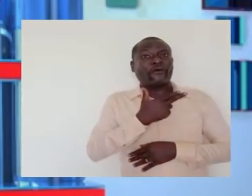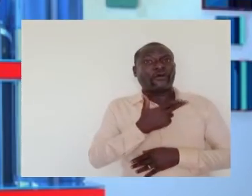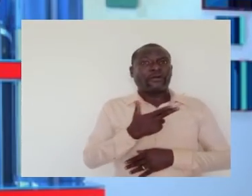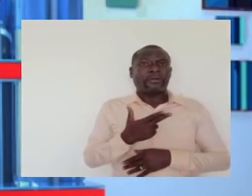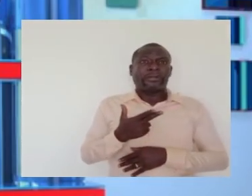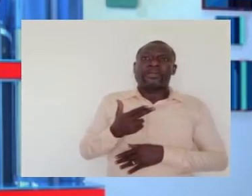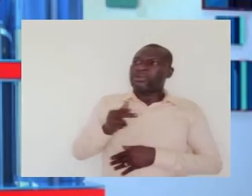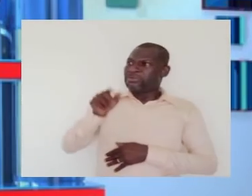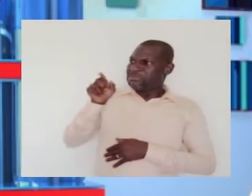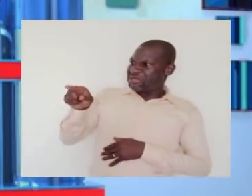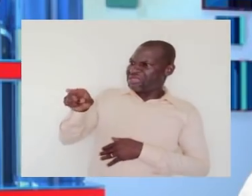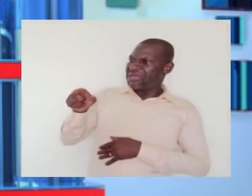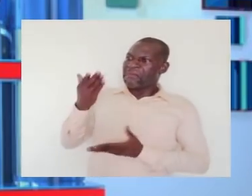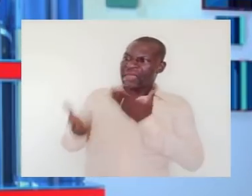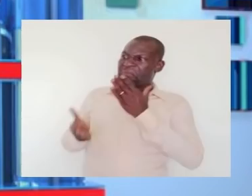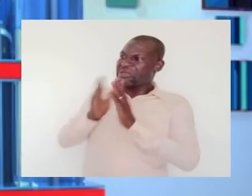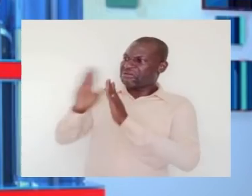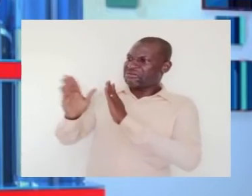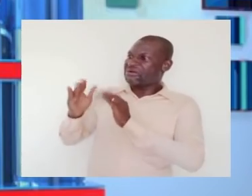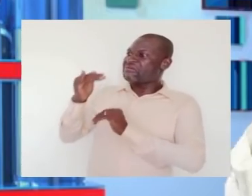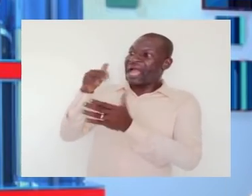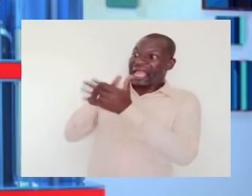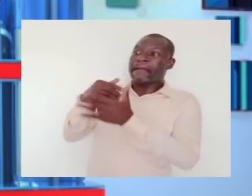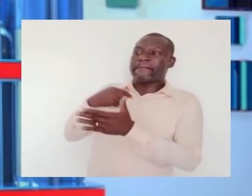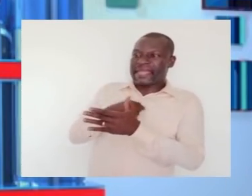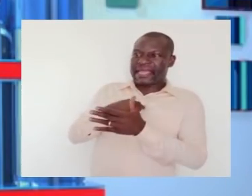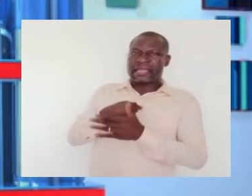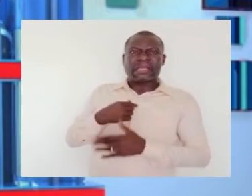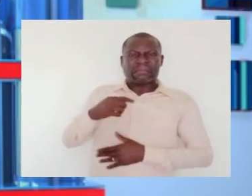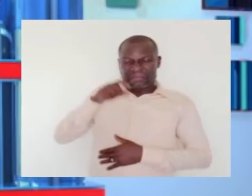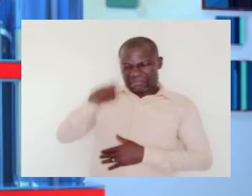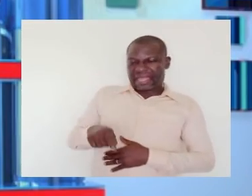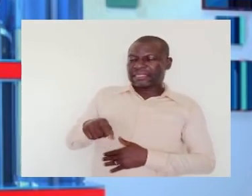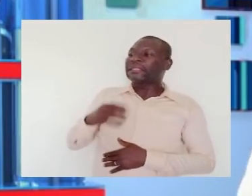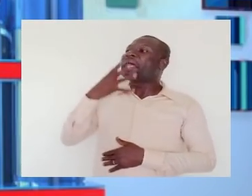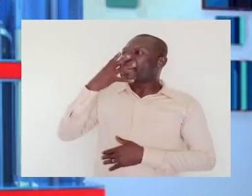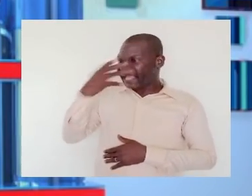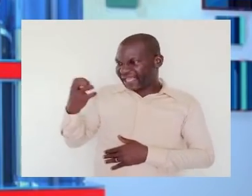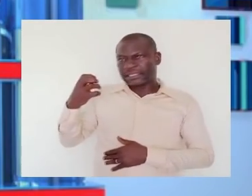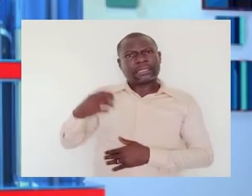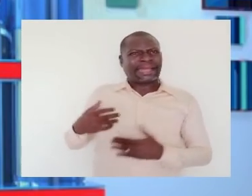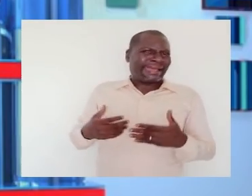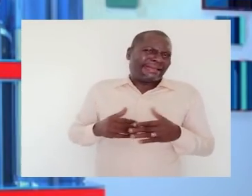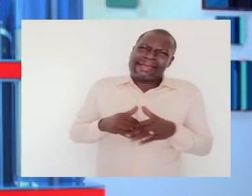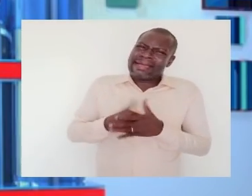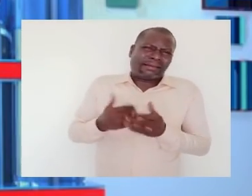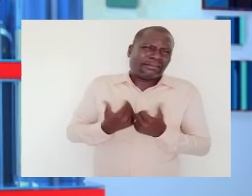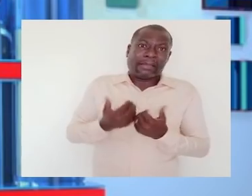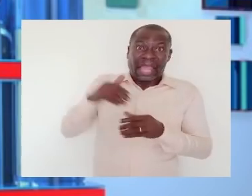osofu, nu obi cha asem to meso, obi kan samua enye edifa mehoa, mime bonu dia, ewa aso